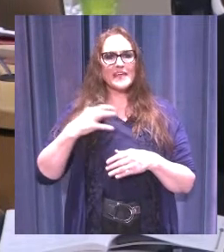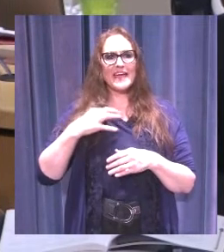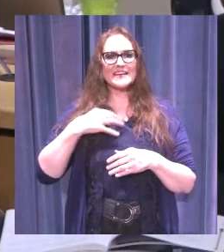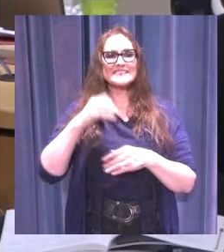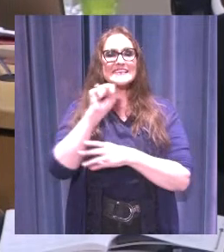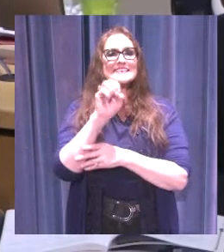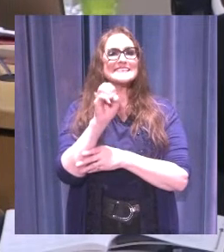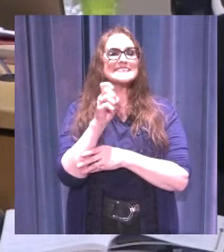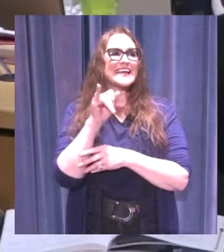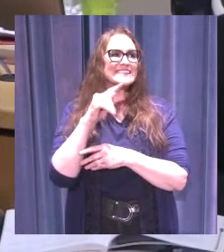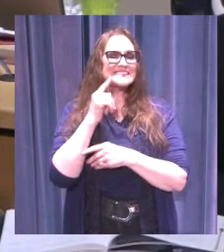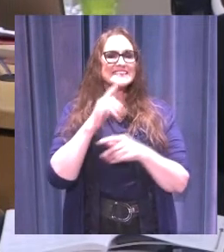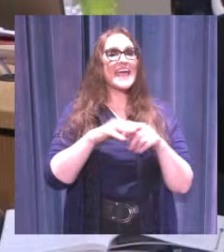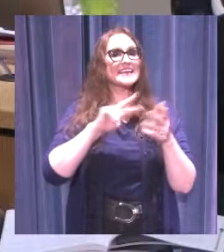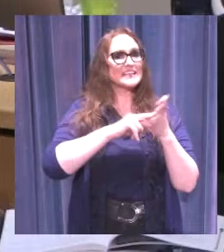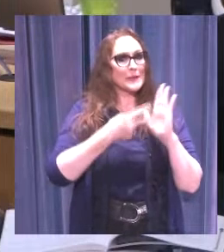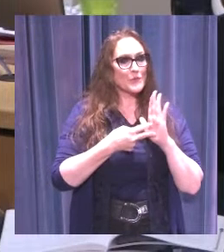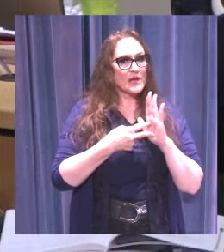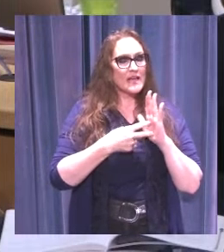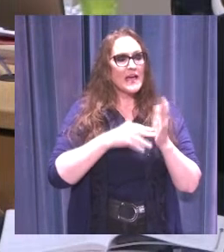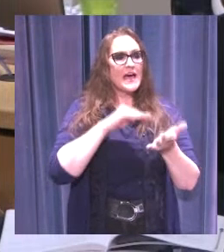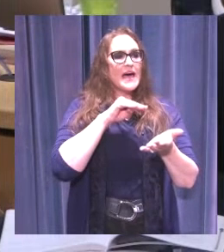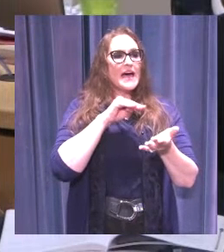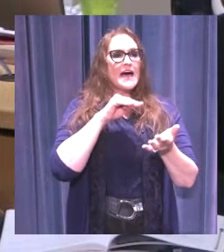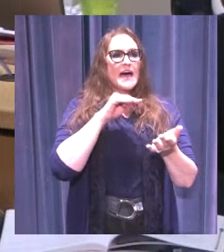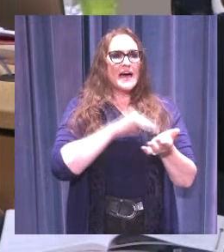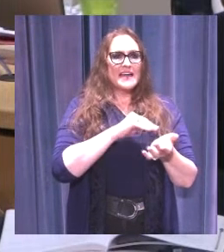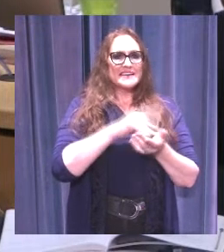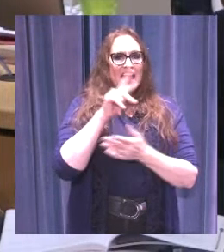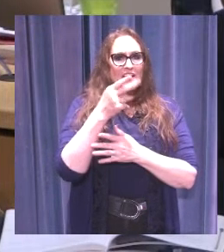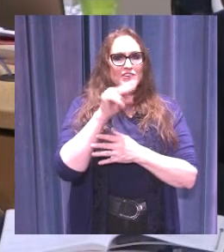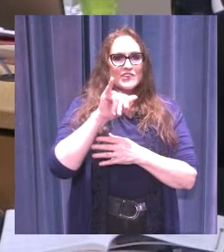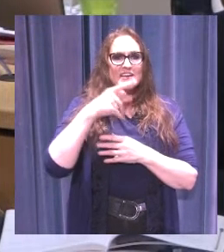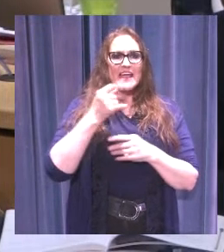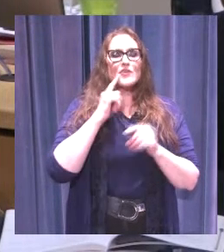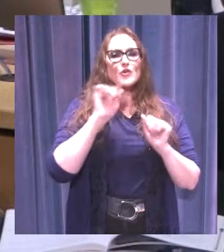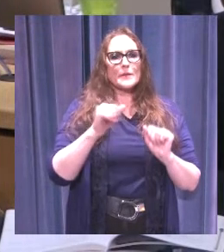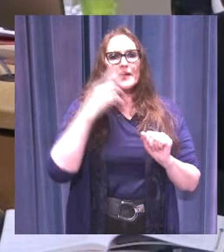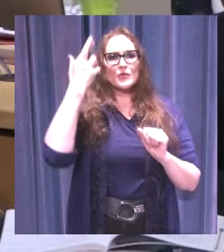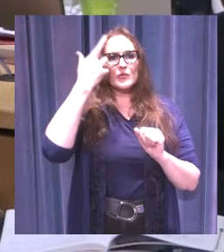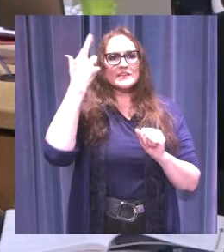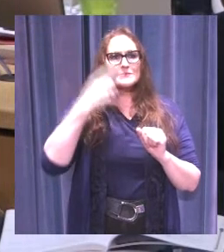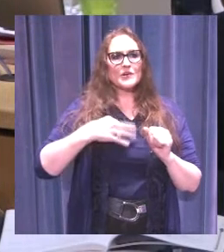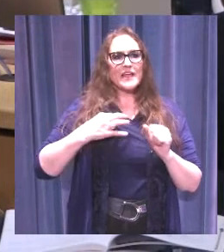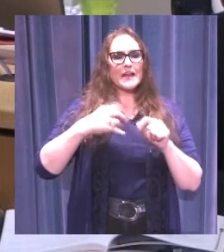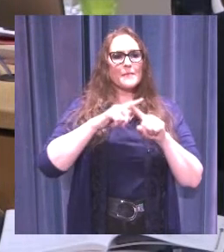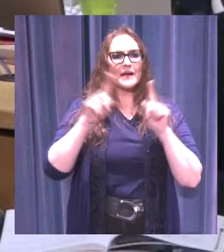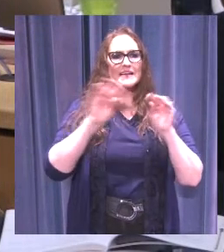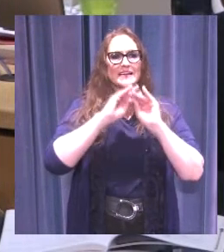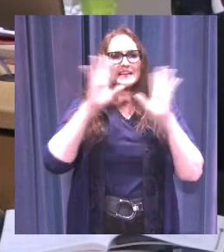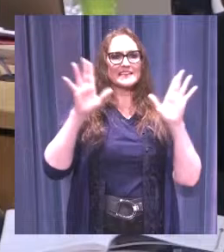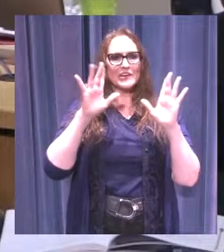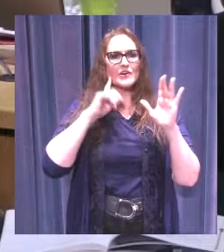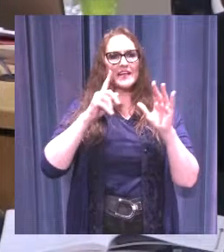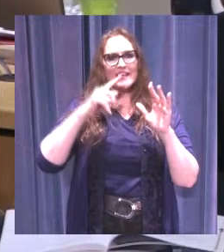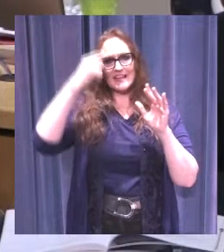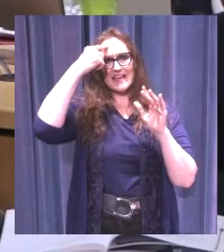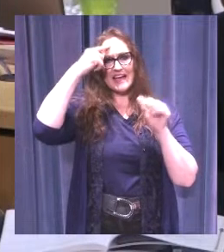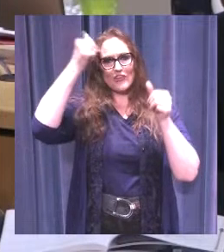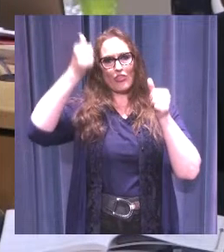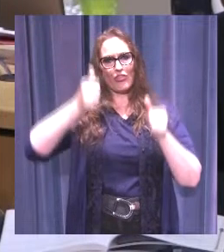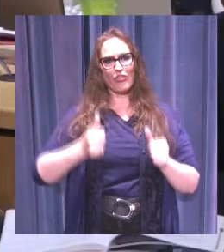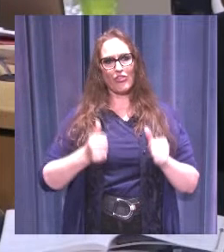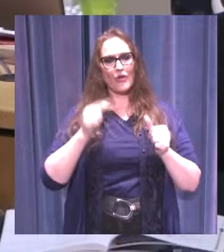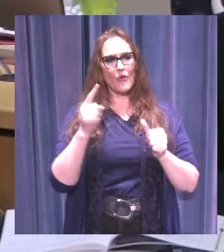deliberate. Dr. Knight could have been a reasonable candidate, but is clearly suffering from cognitive decline, only rivaled by